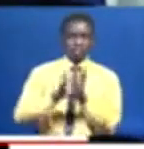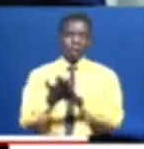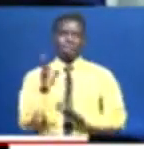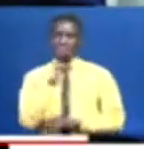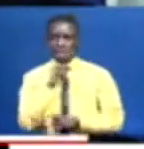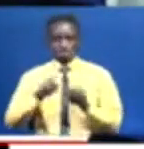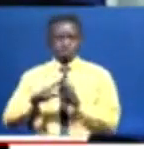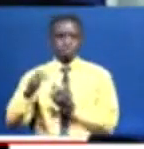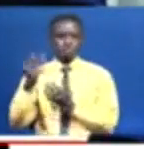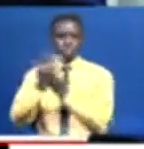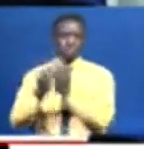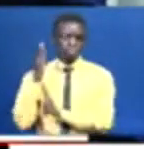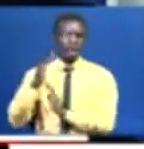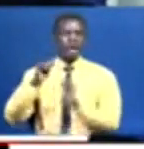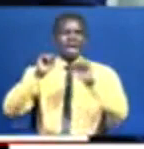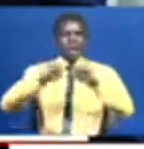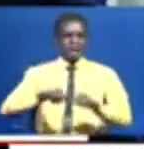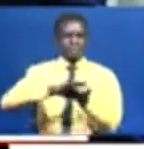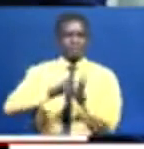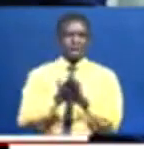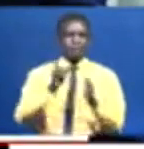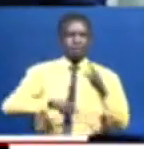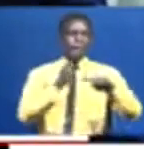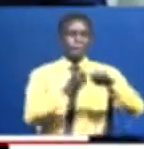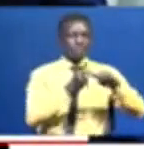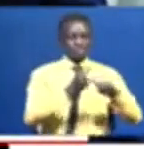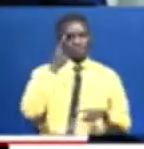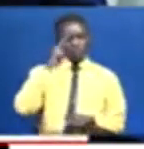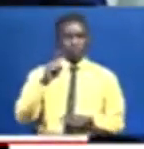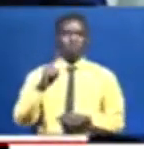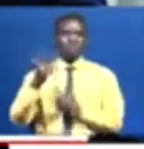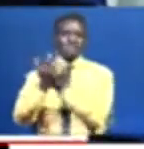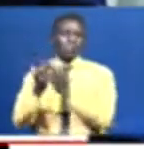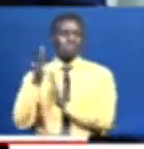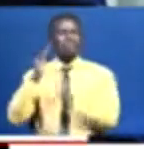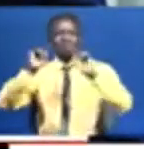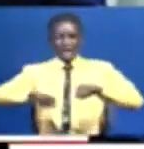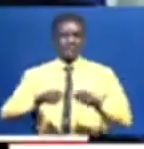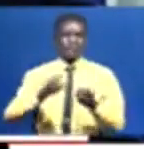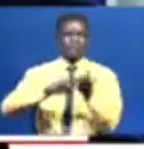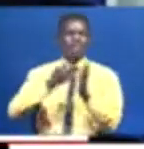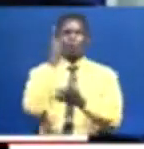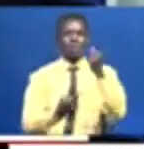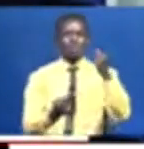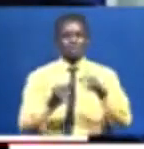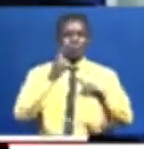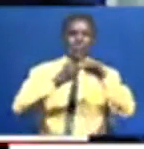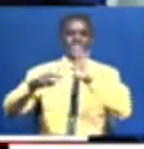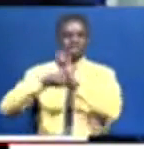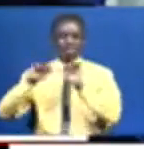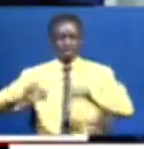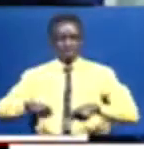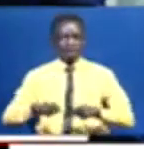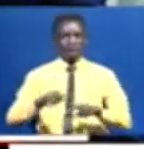also be a bonus, a positive for cybersecurity. What we would recommend is that it is regulated. The use